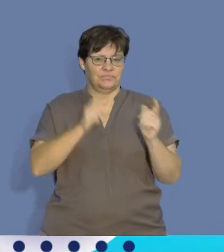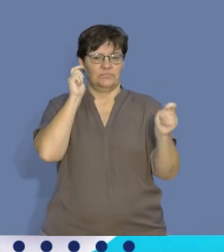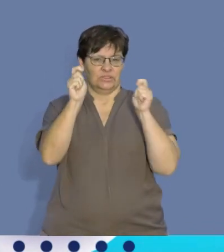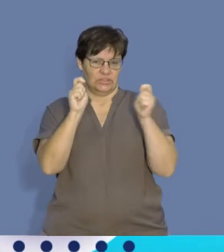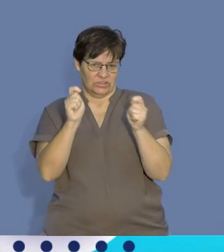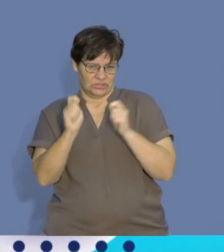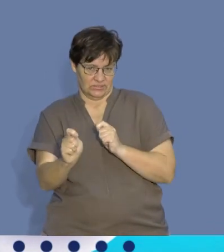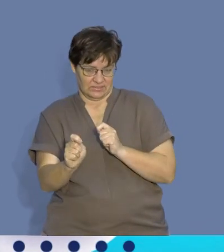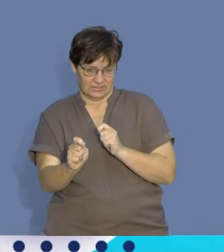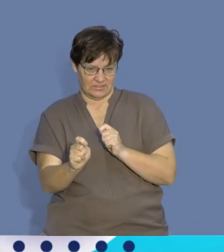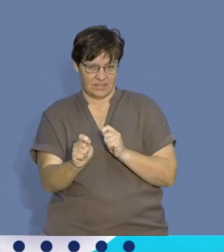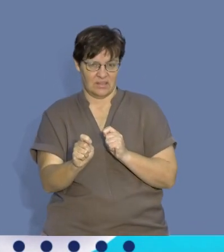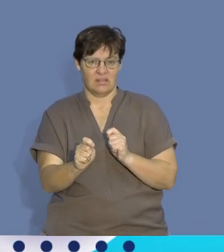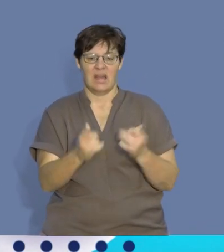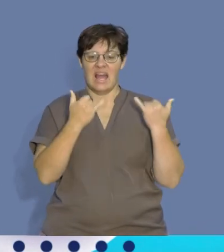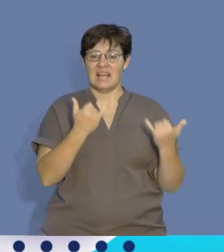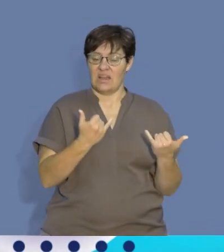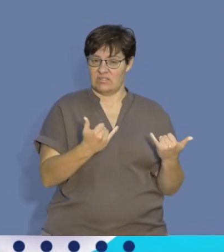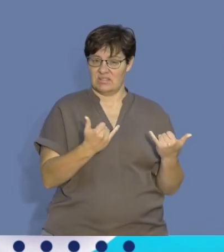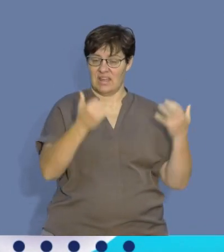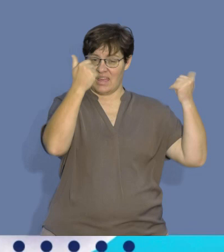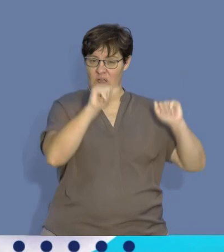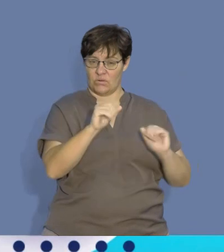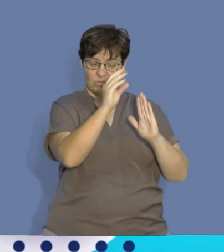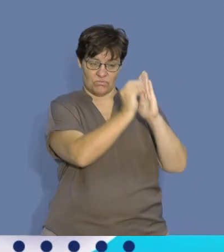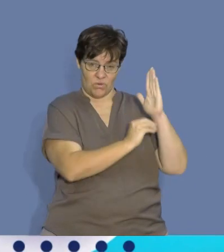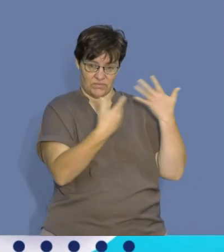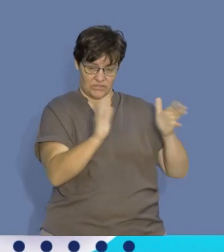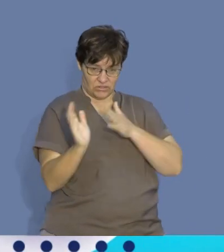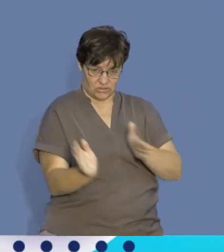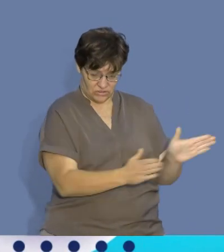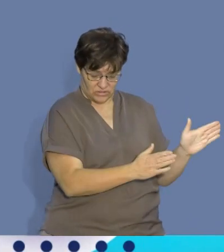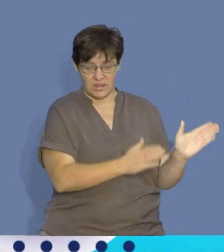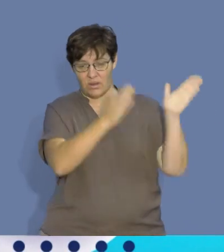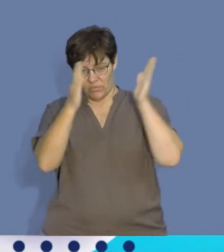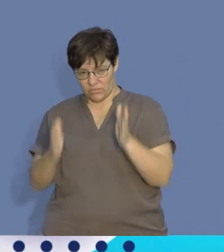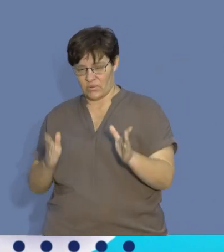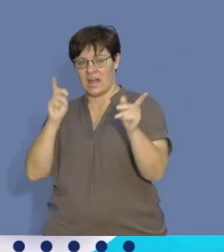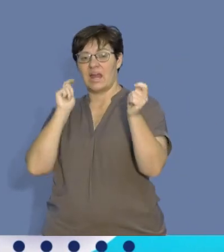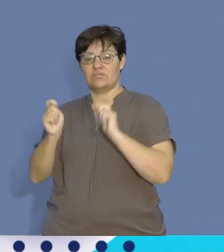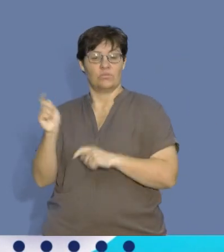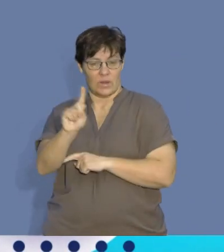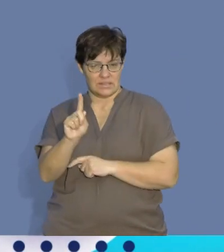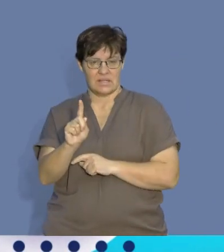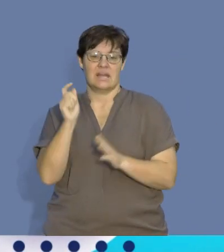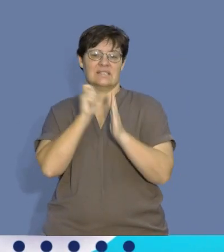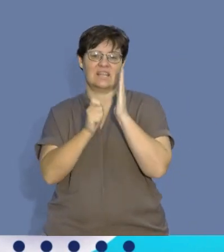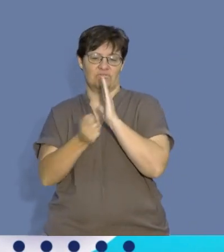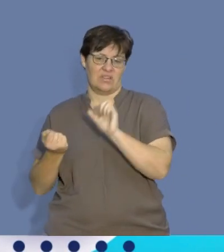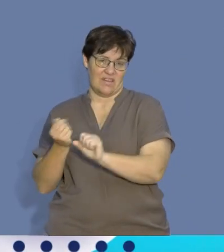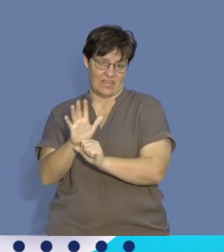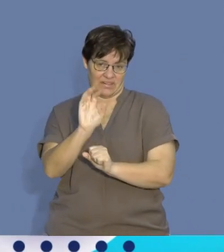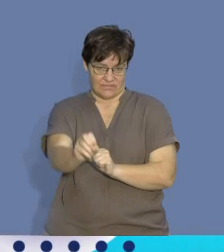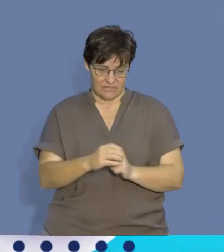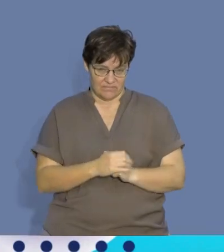adjustments and we completed the current account note. We're now moving on to an adjustment that affects stationery. So let's